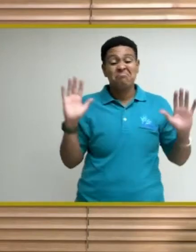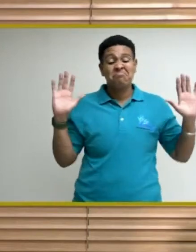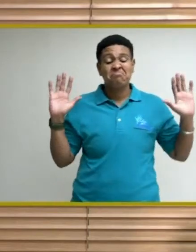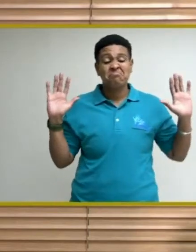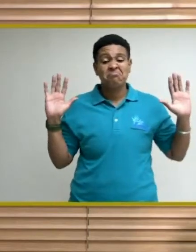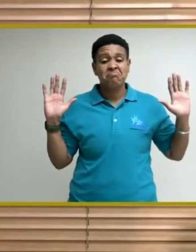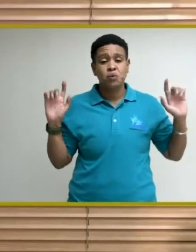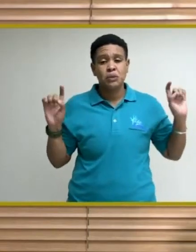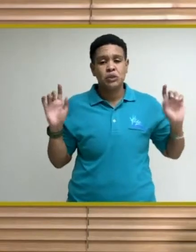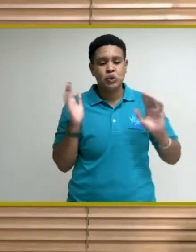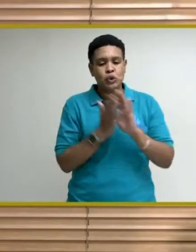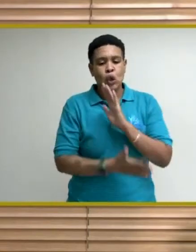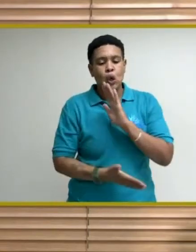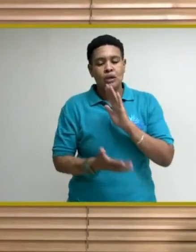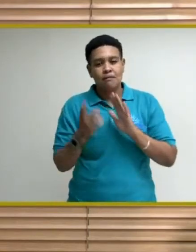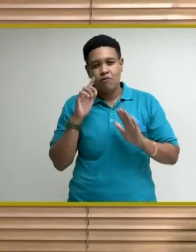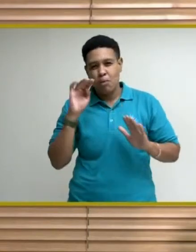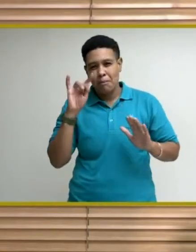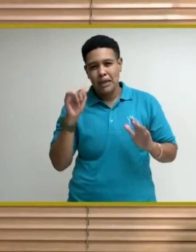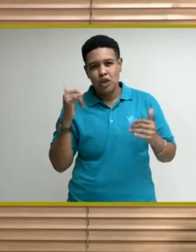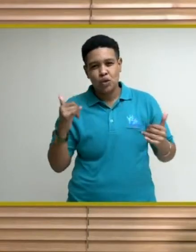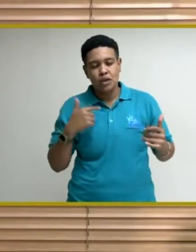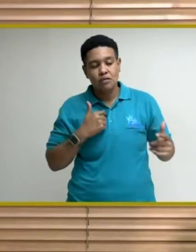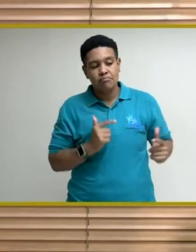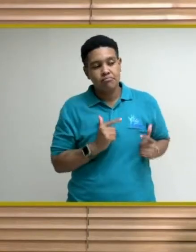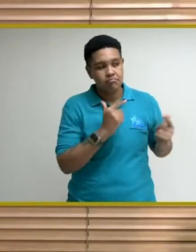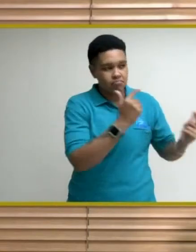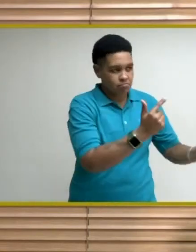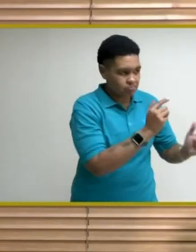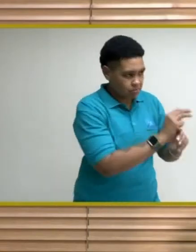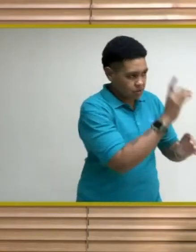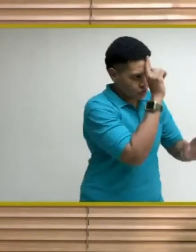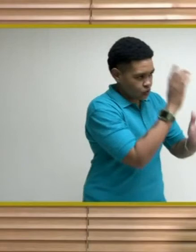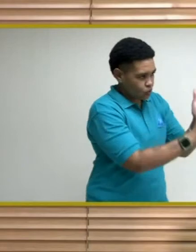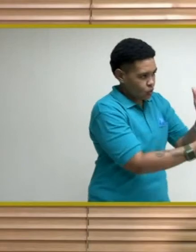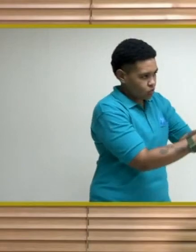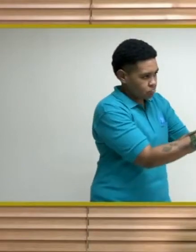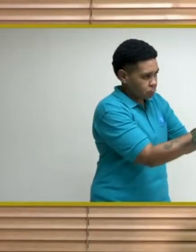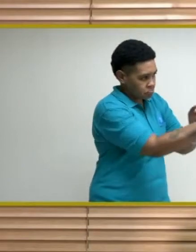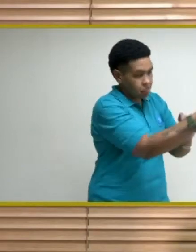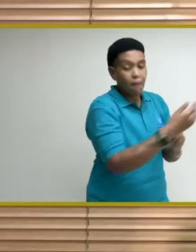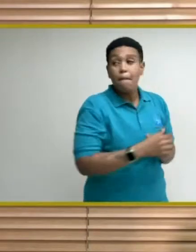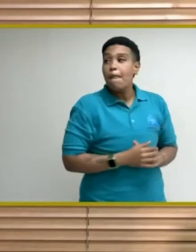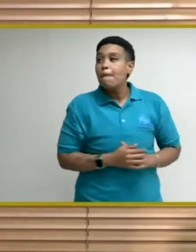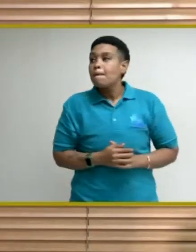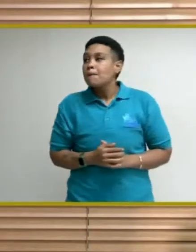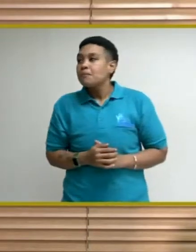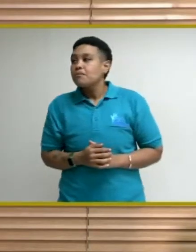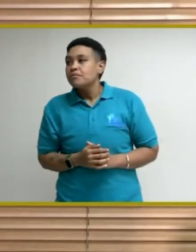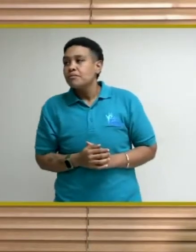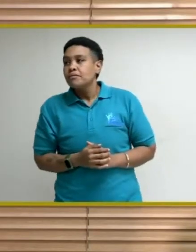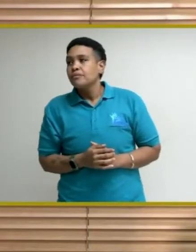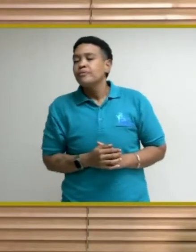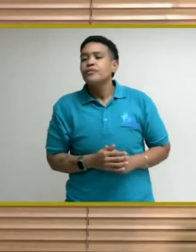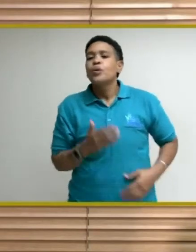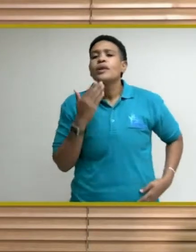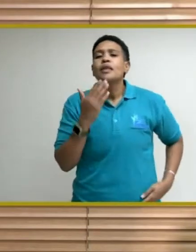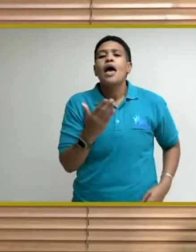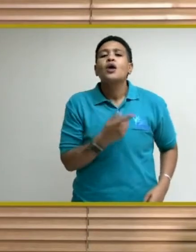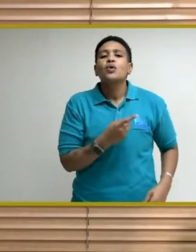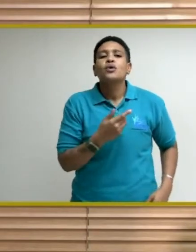that we have from our media colleagues. So I'll hand back to you, Minister, for your closing remarks. Okay, thank you very